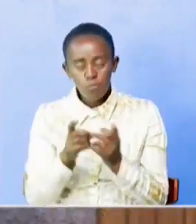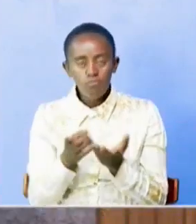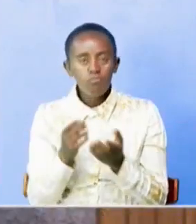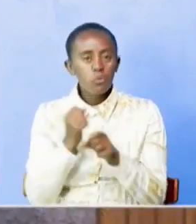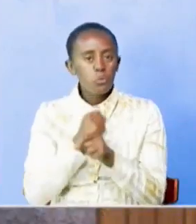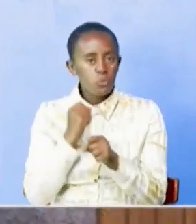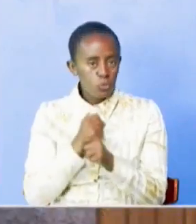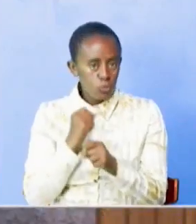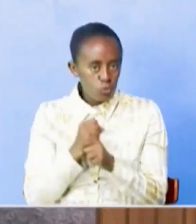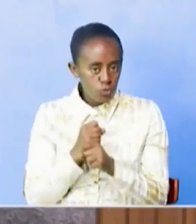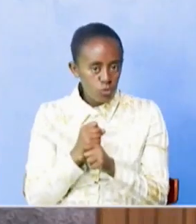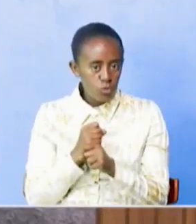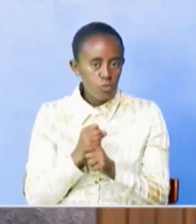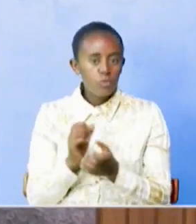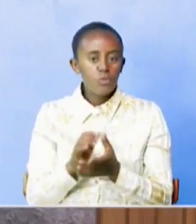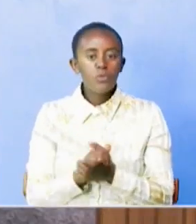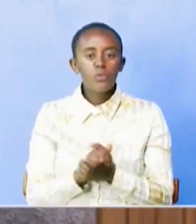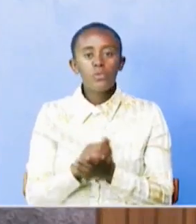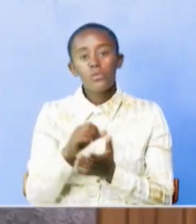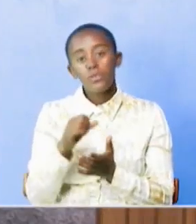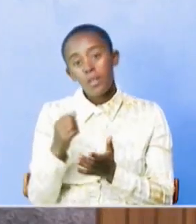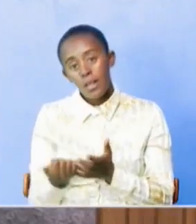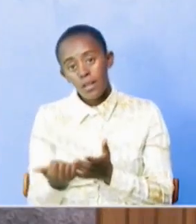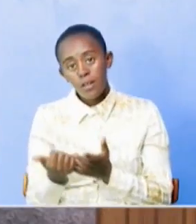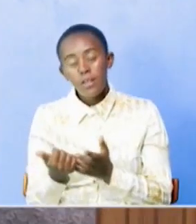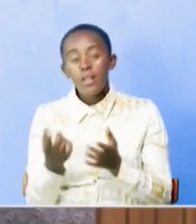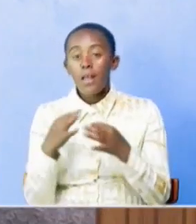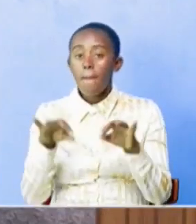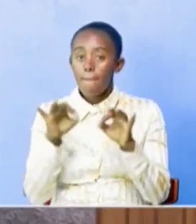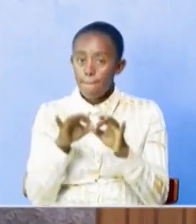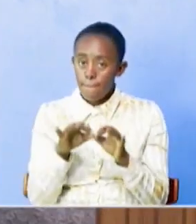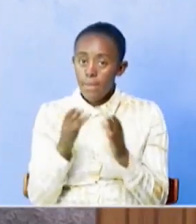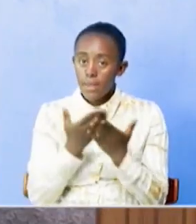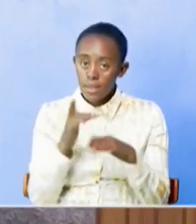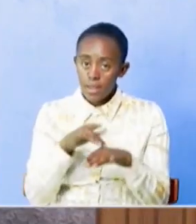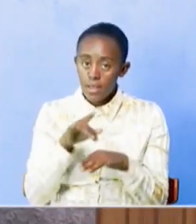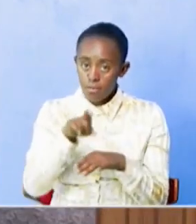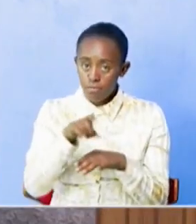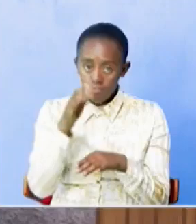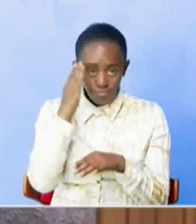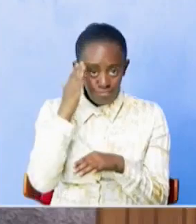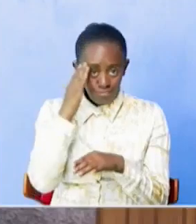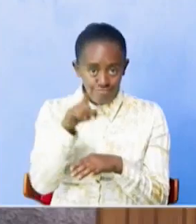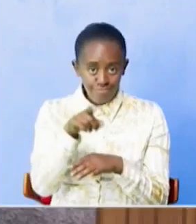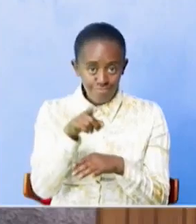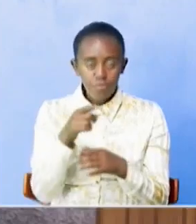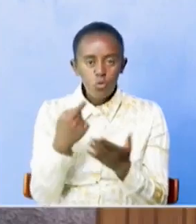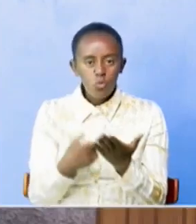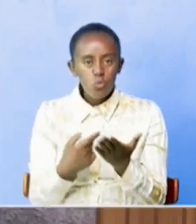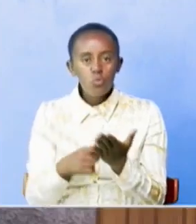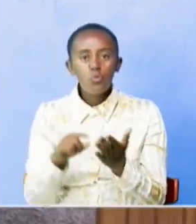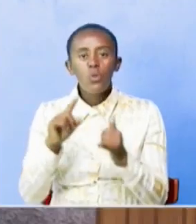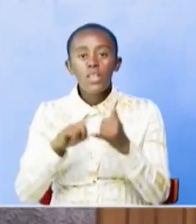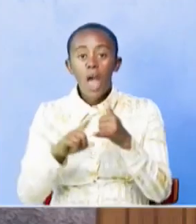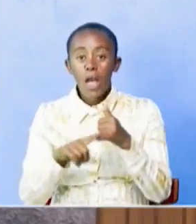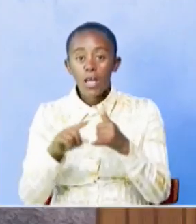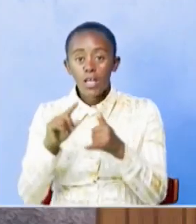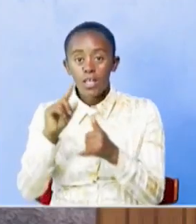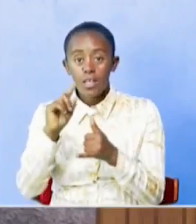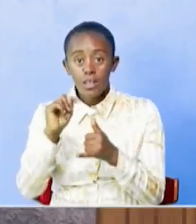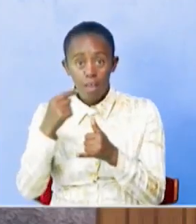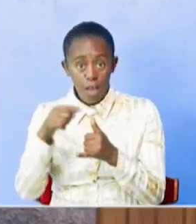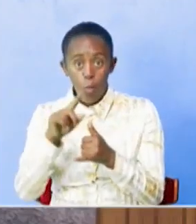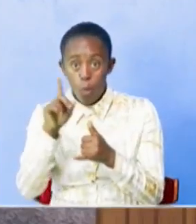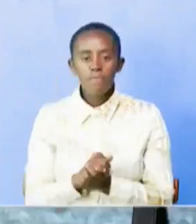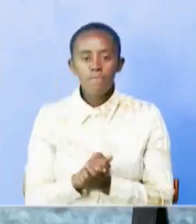doing tag questions. And the other important thing that we should notice when we are making tag questions